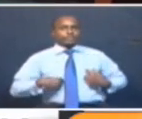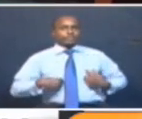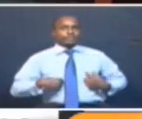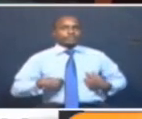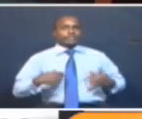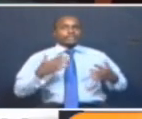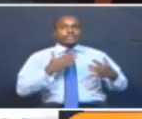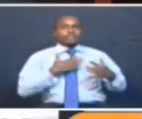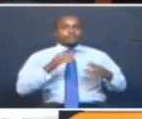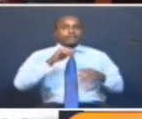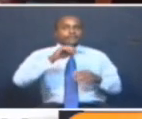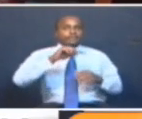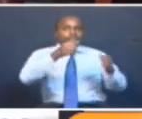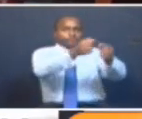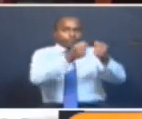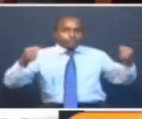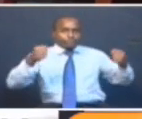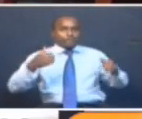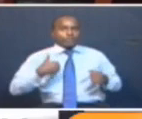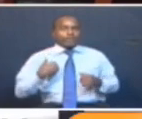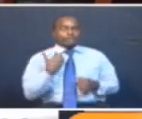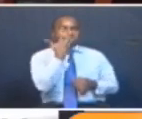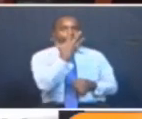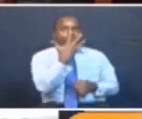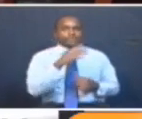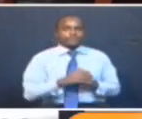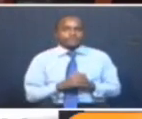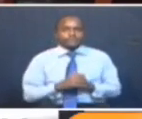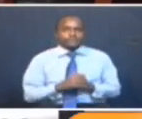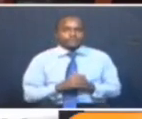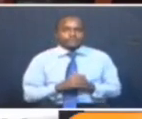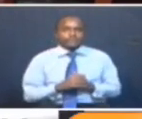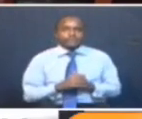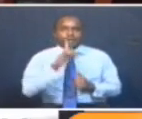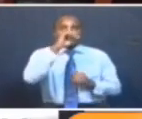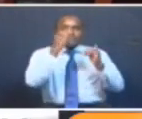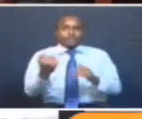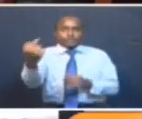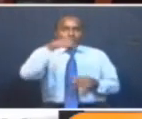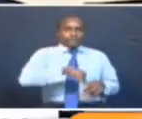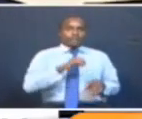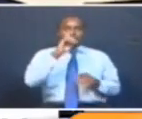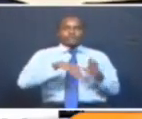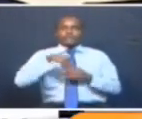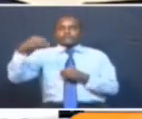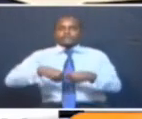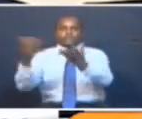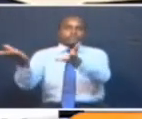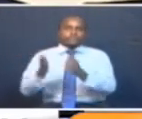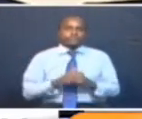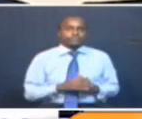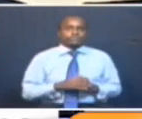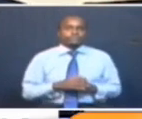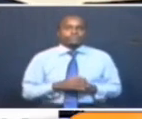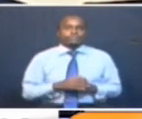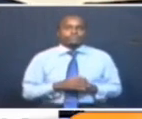suits. 5? One new comes in, one goes out. Goes out where? Given him. Can